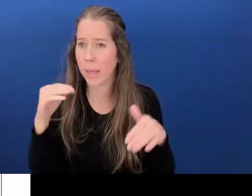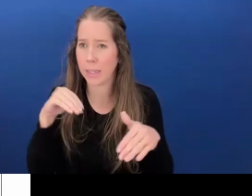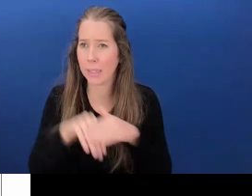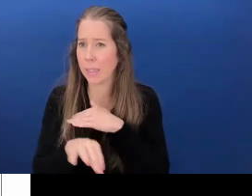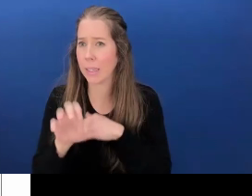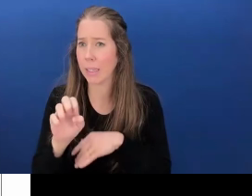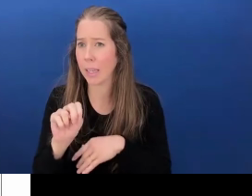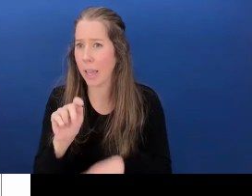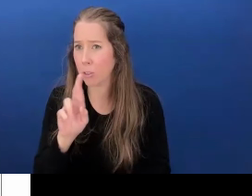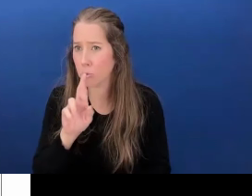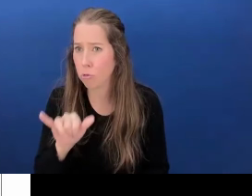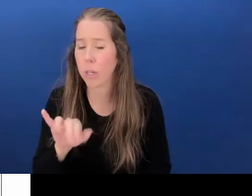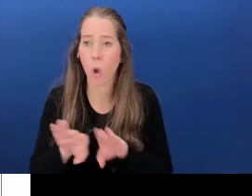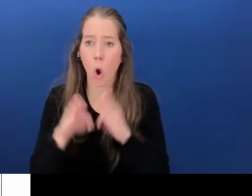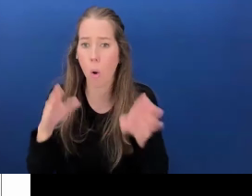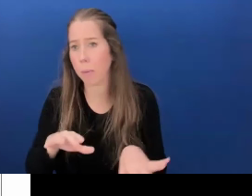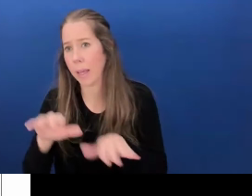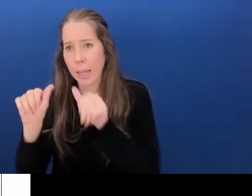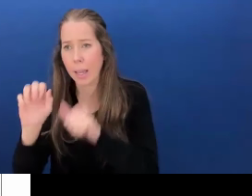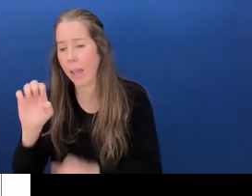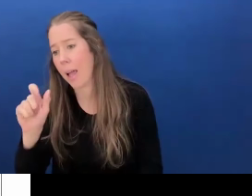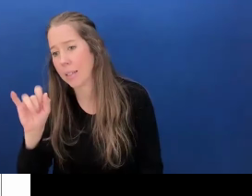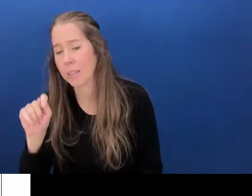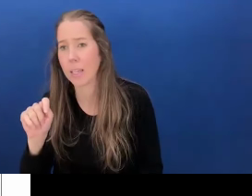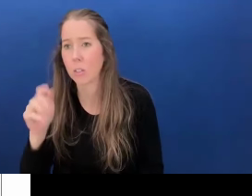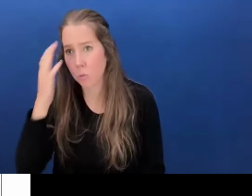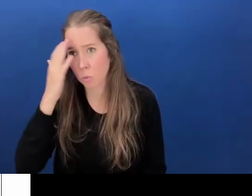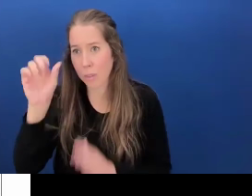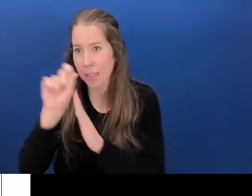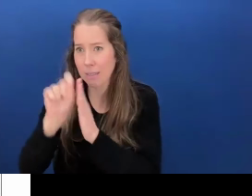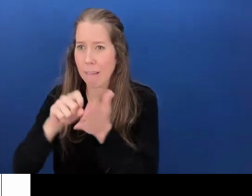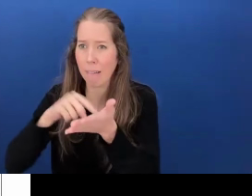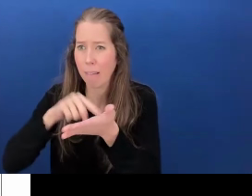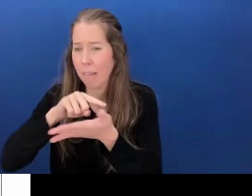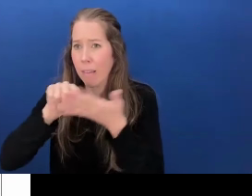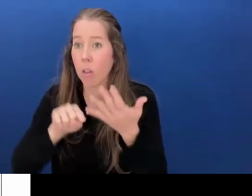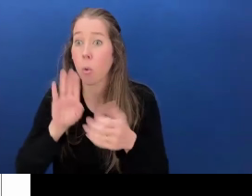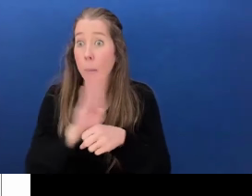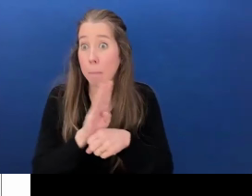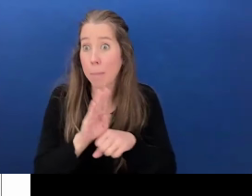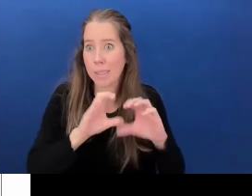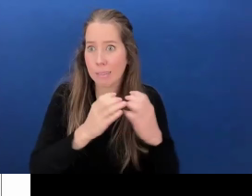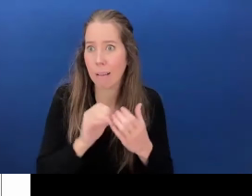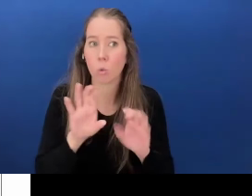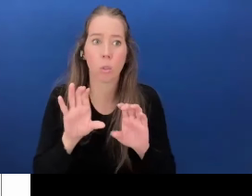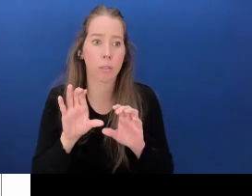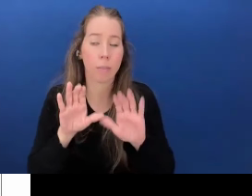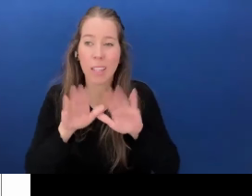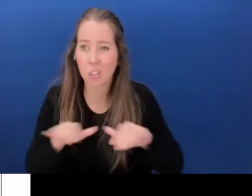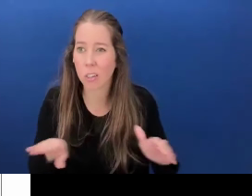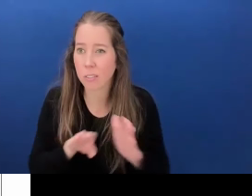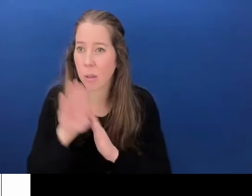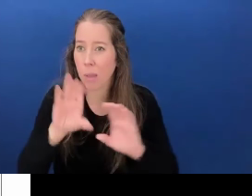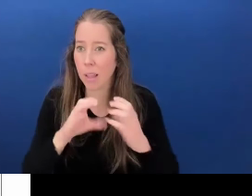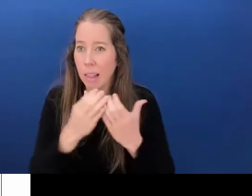have to adhere to the census deadlines the same way that your, you know, business class does, or your child development class does. So